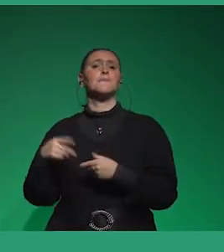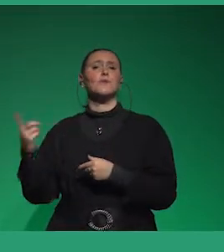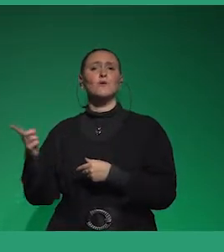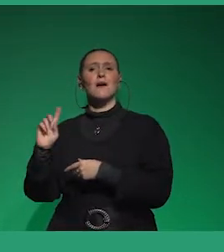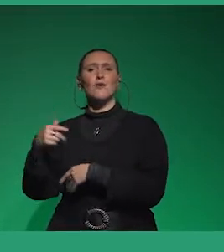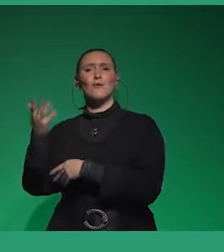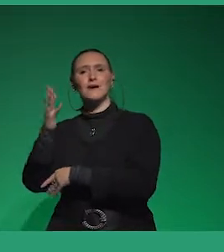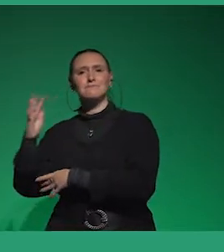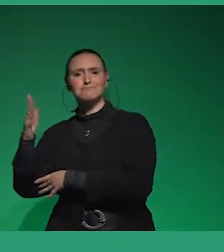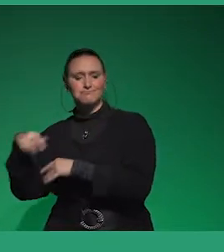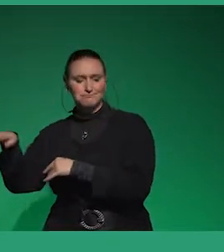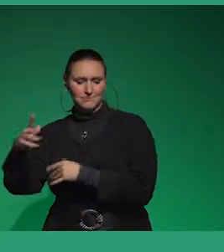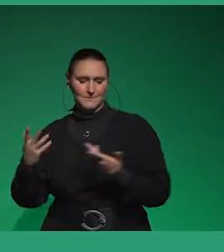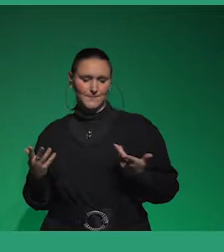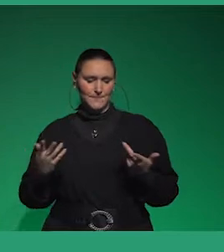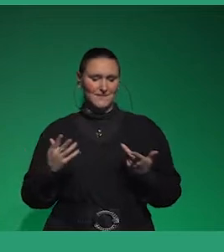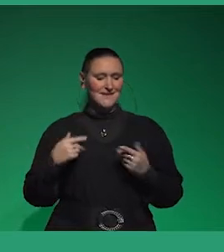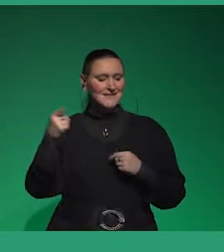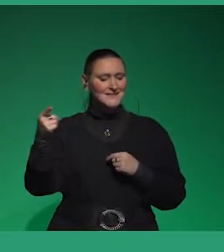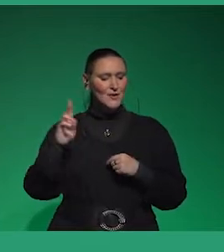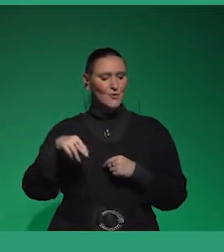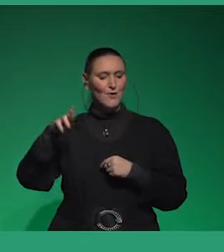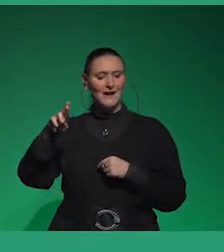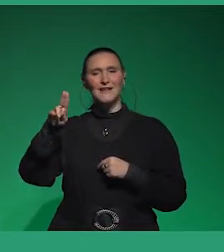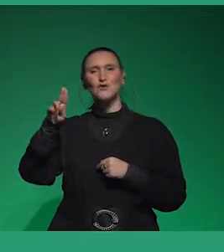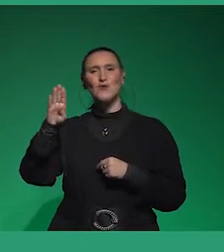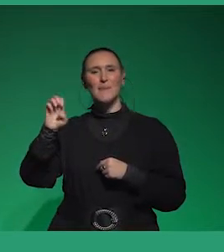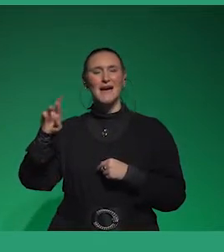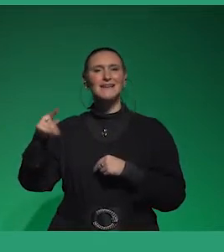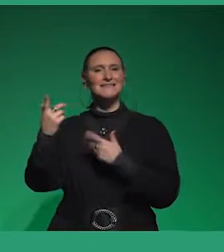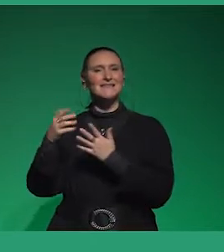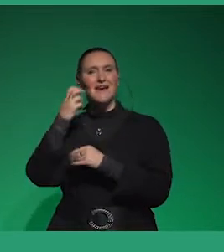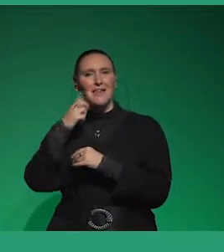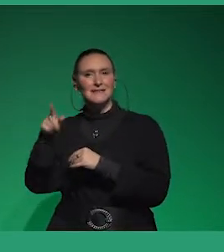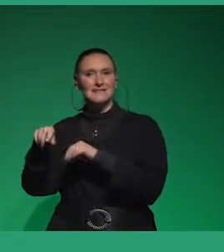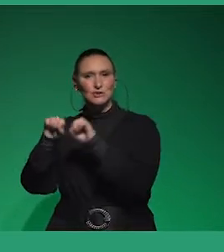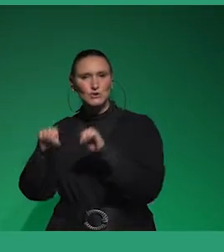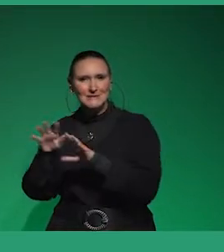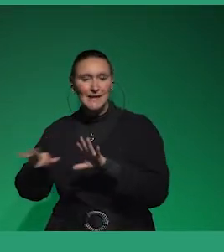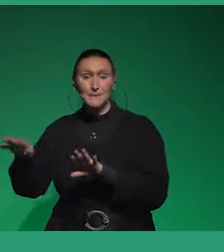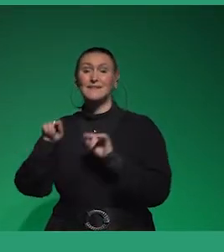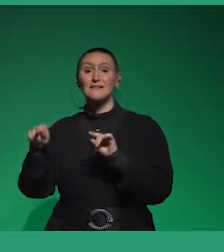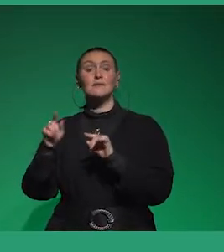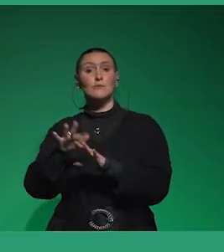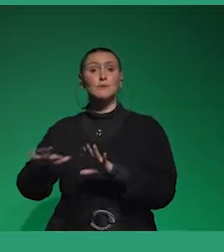jungle rubber. That is an old agroforestry system where individual trees were taken out and replaced